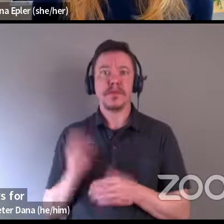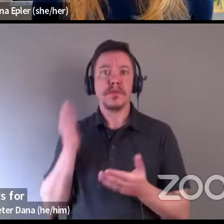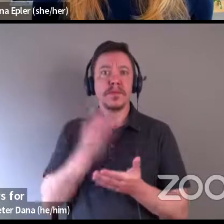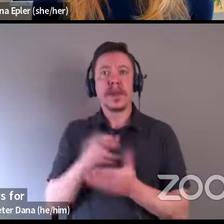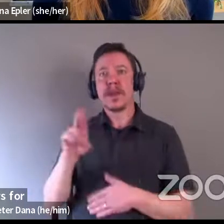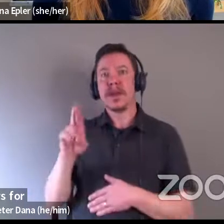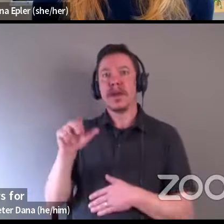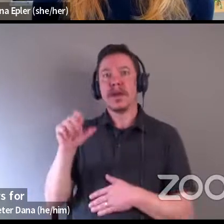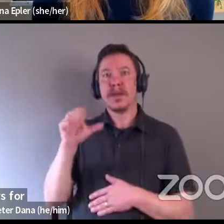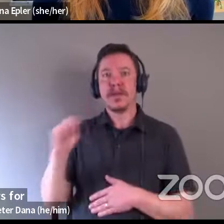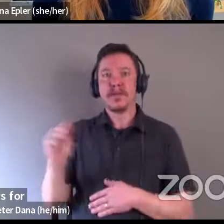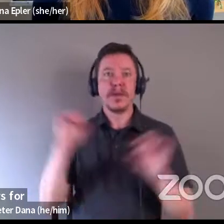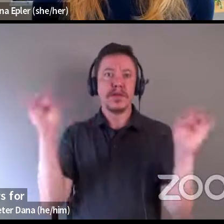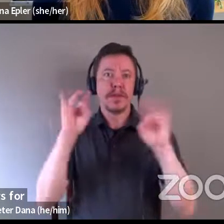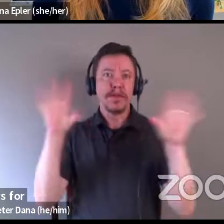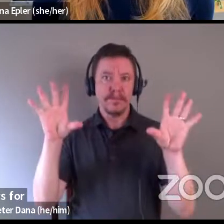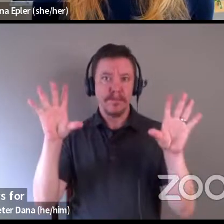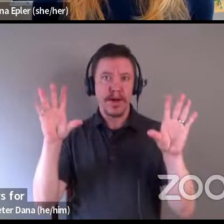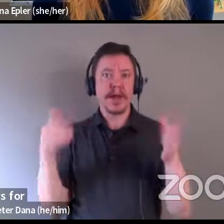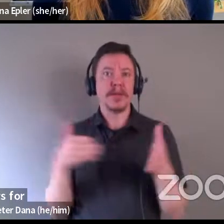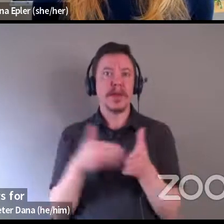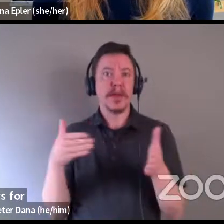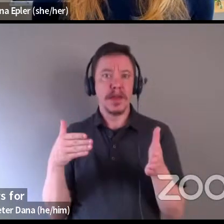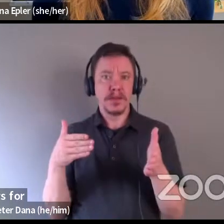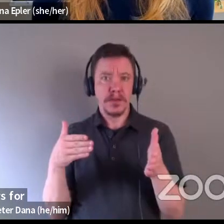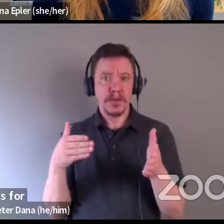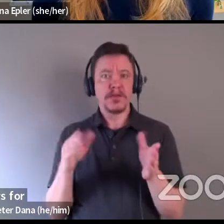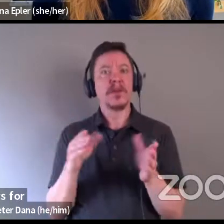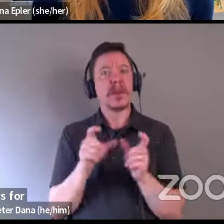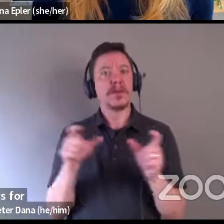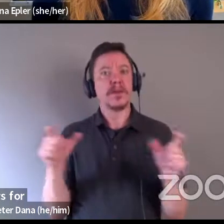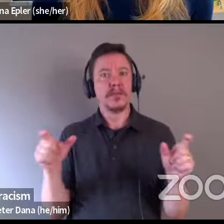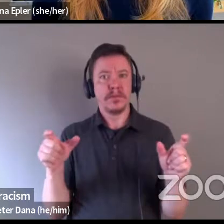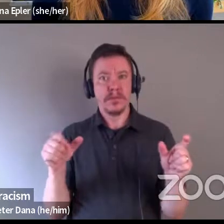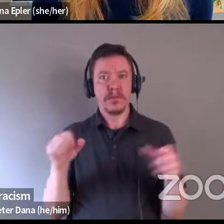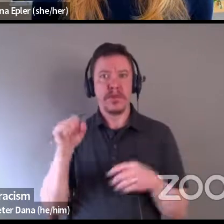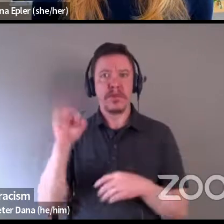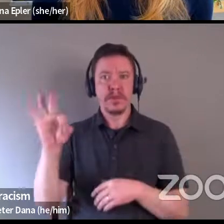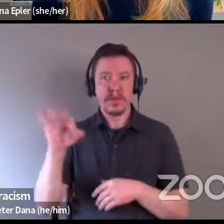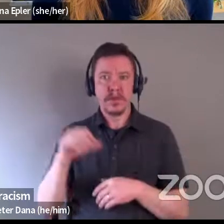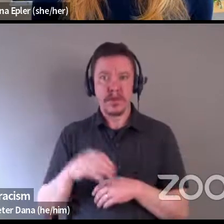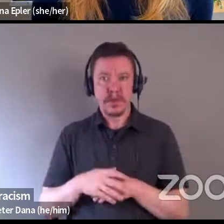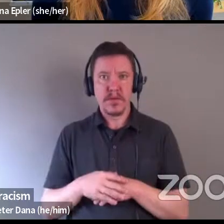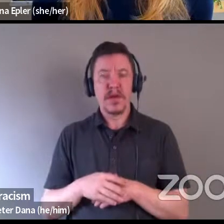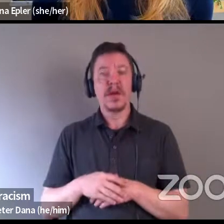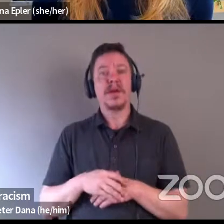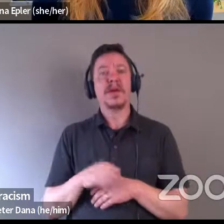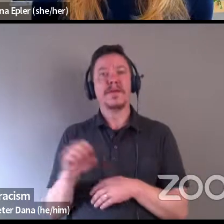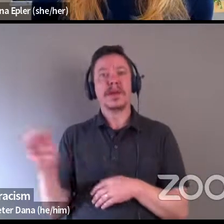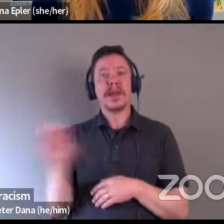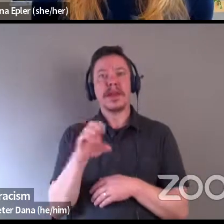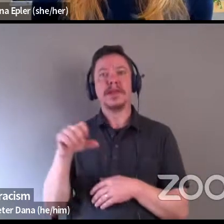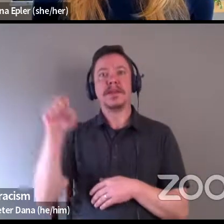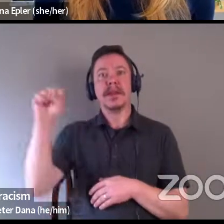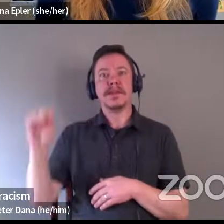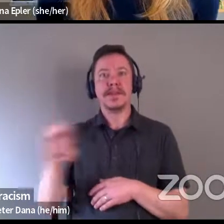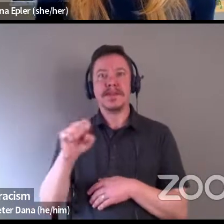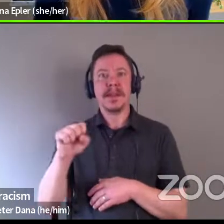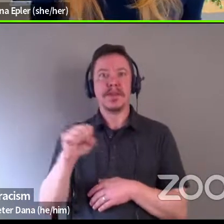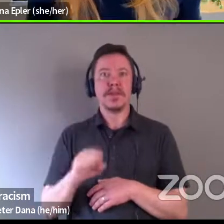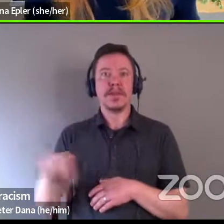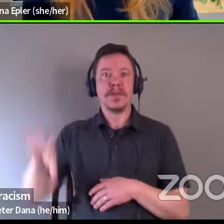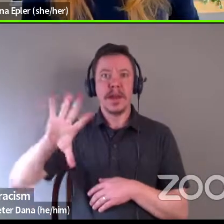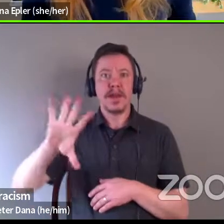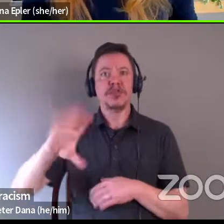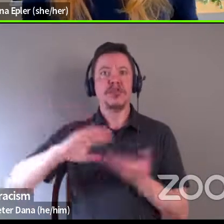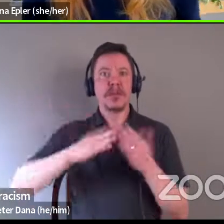Racism and Violence Against People of East and Southeast Asian Communities.